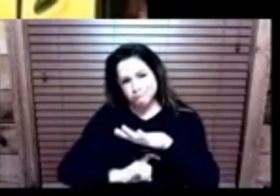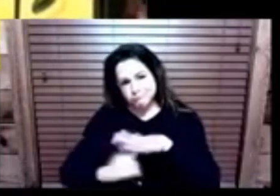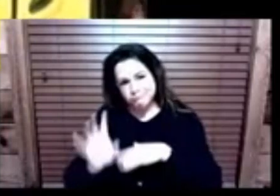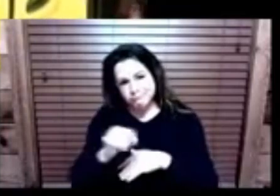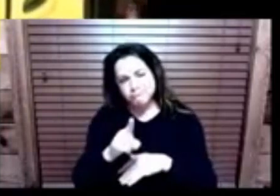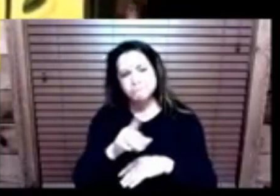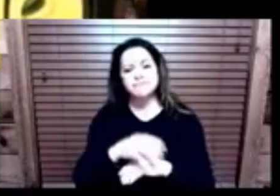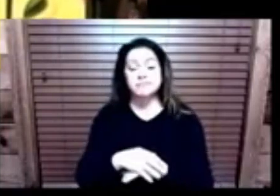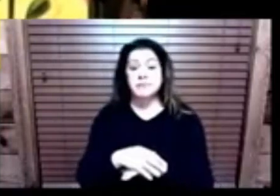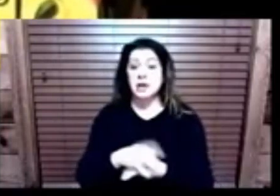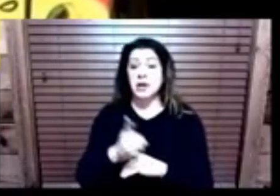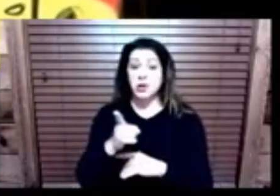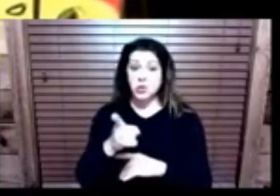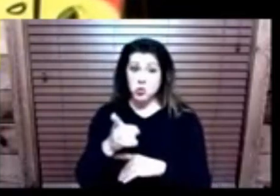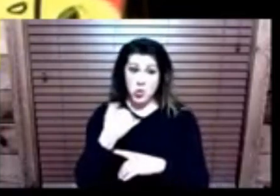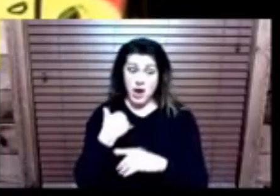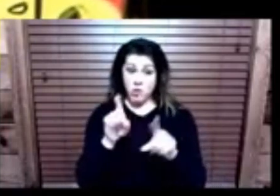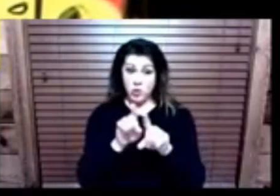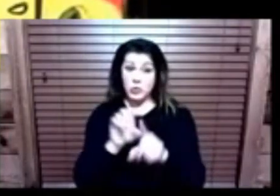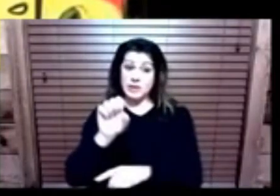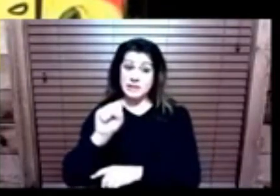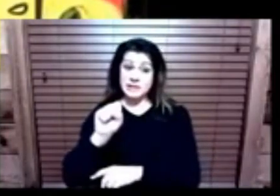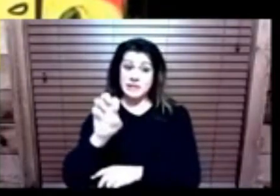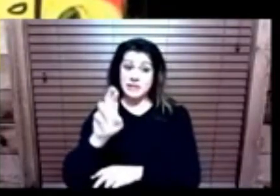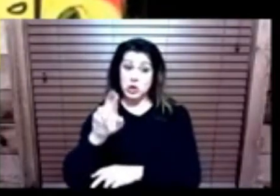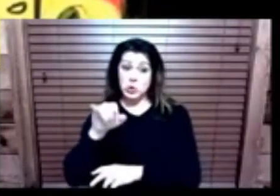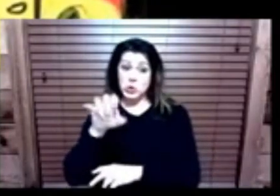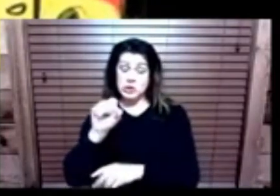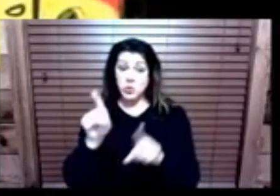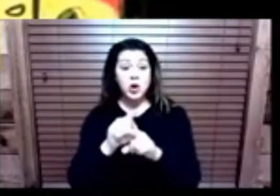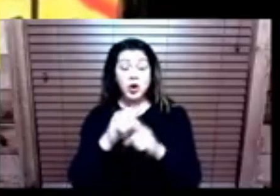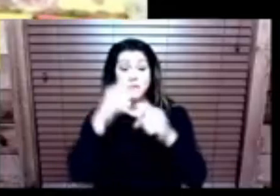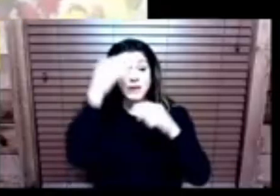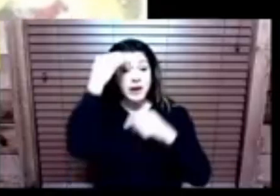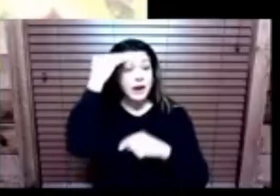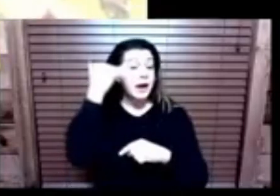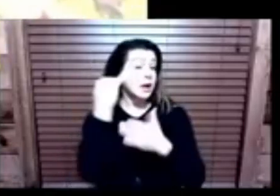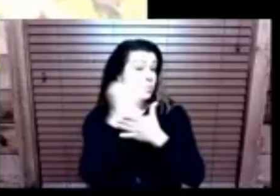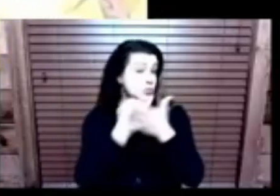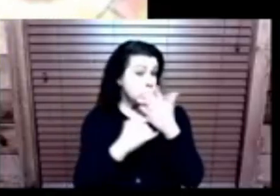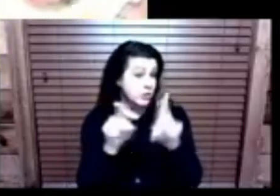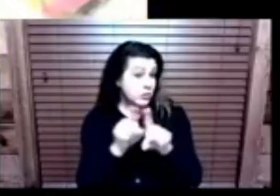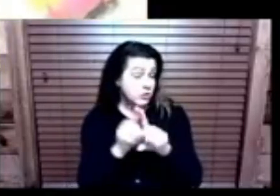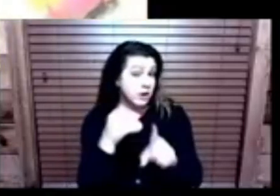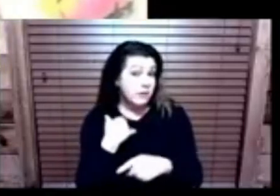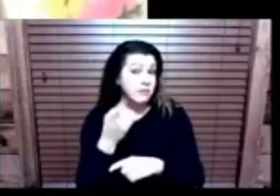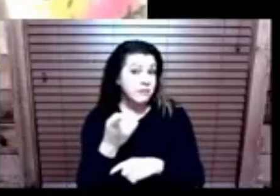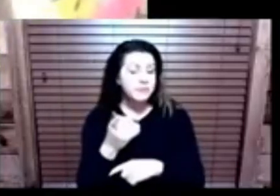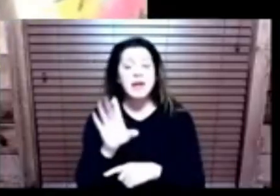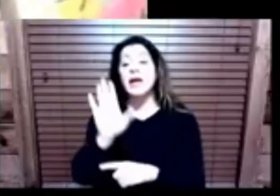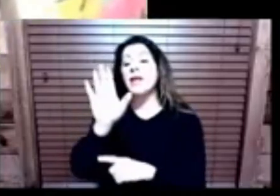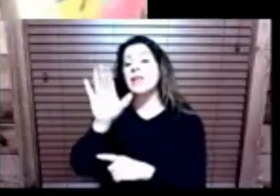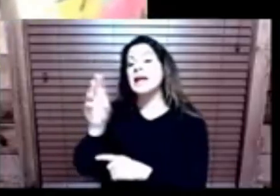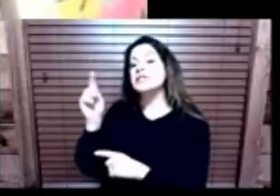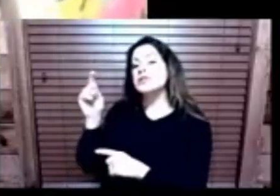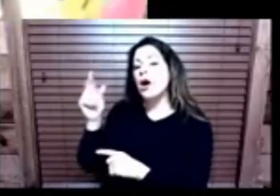And you have a series of kind of head drawings on the wall there in front of you? Those are the dogs. Those are the dogs.